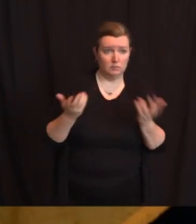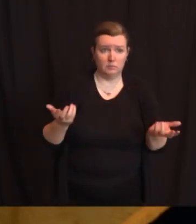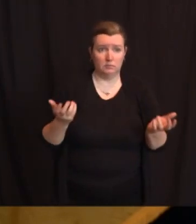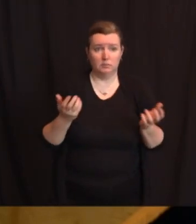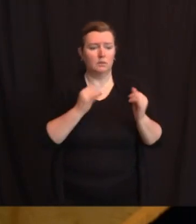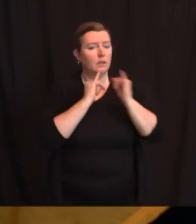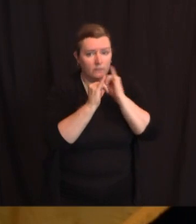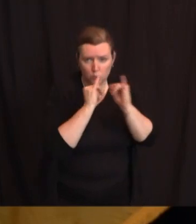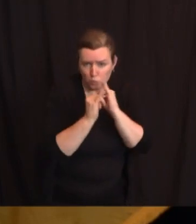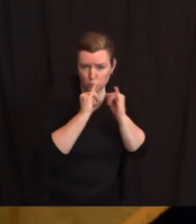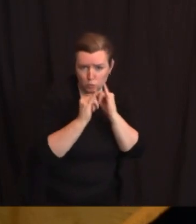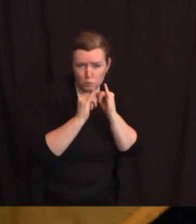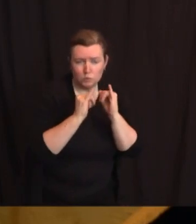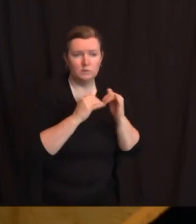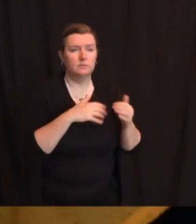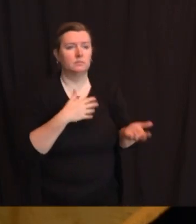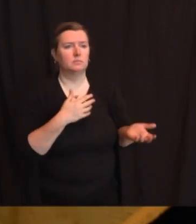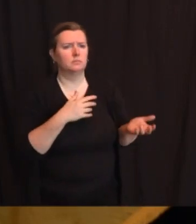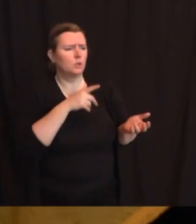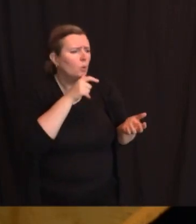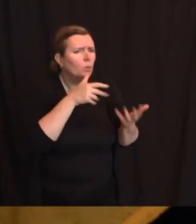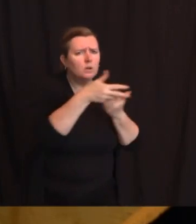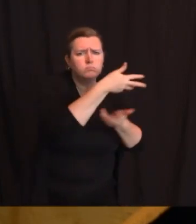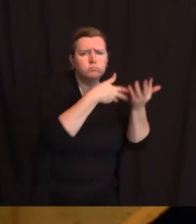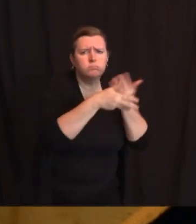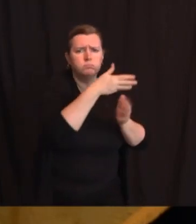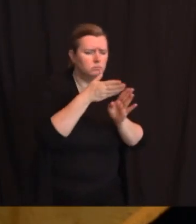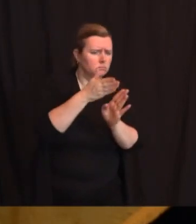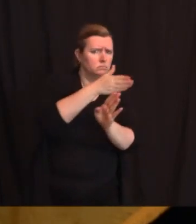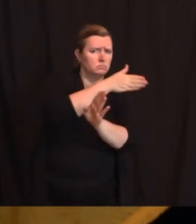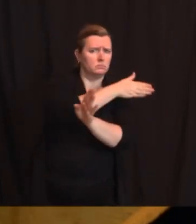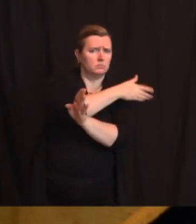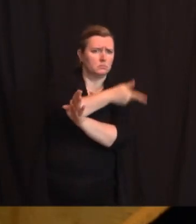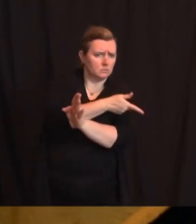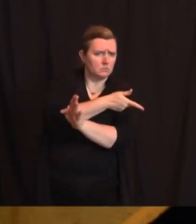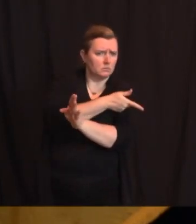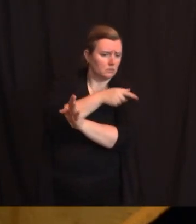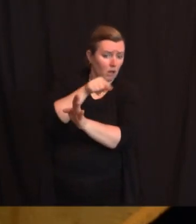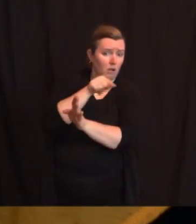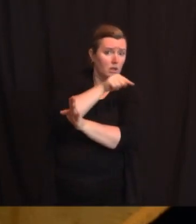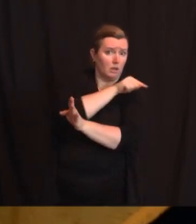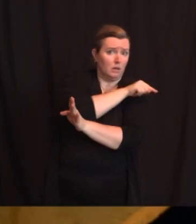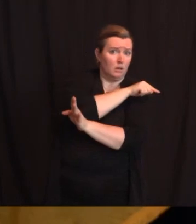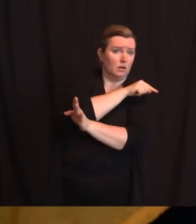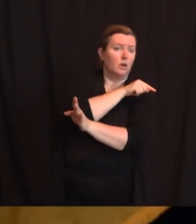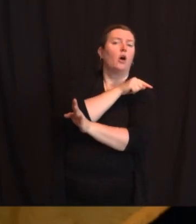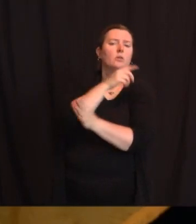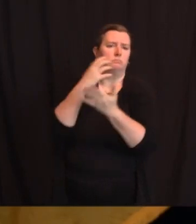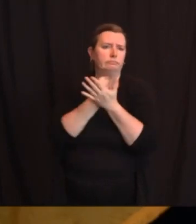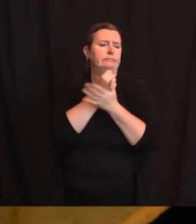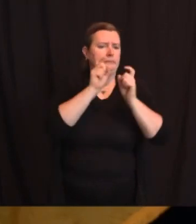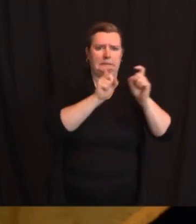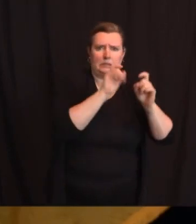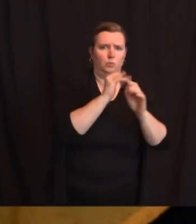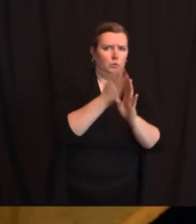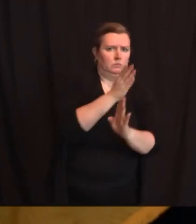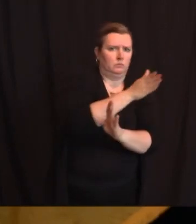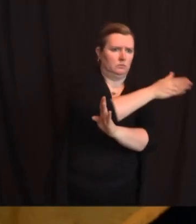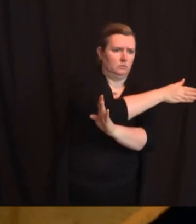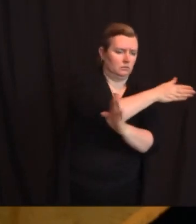identification of close contacts who have been exposed to the individual are either tested or identified